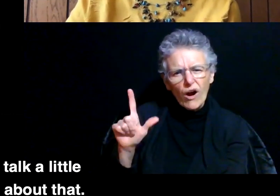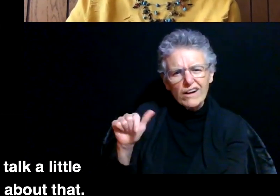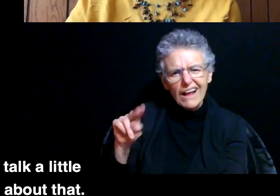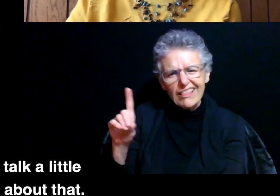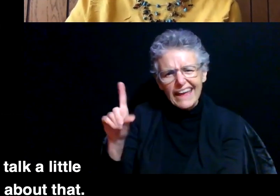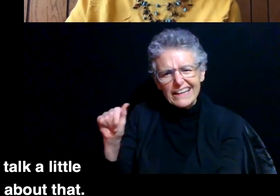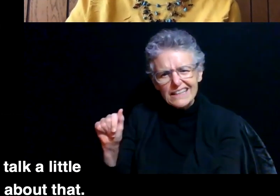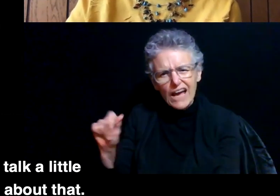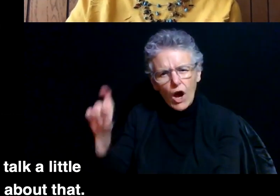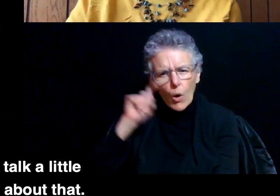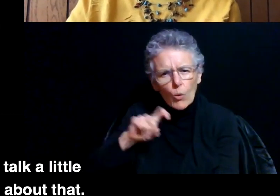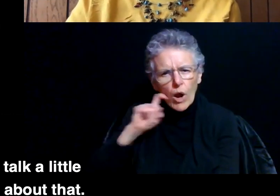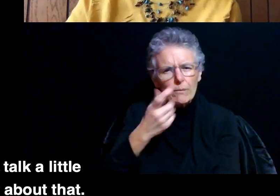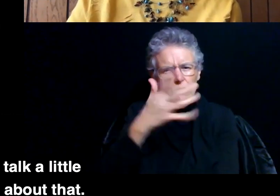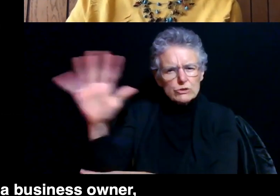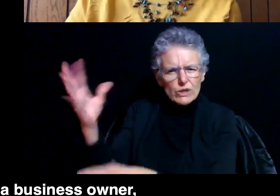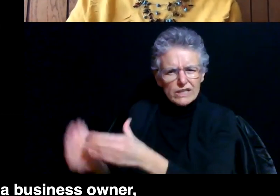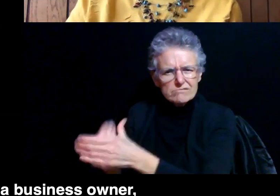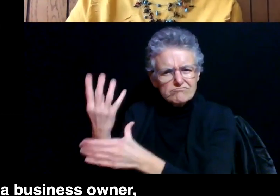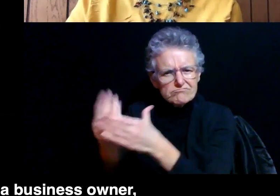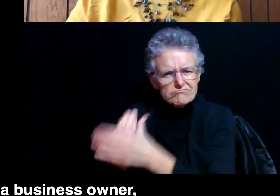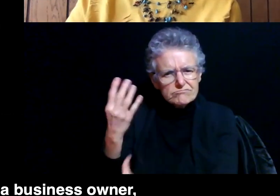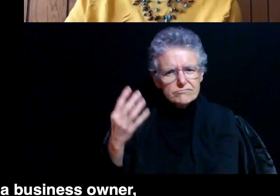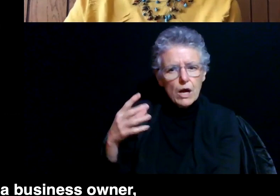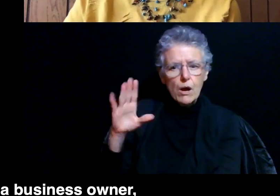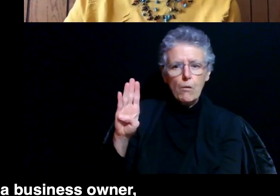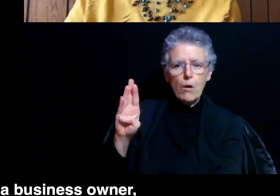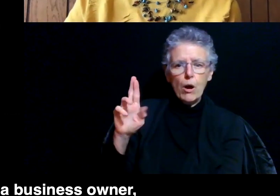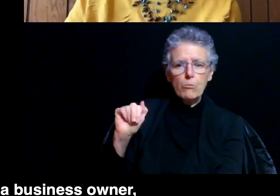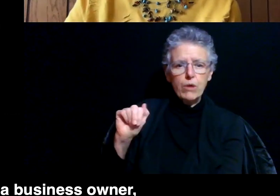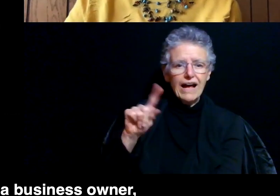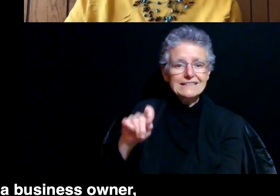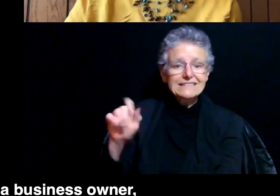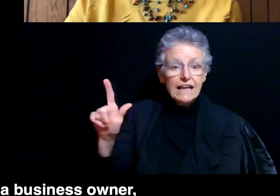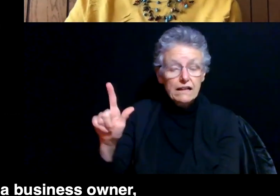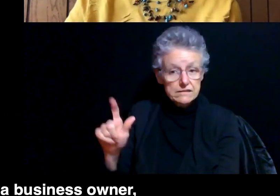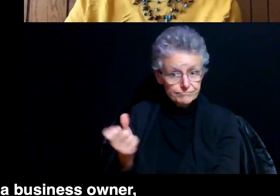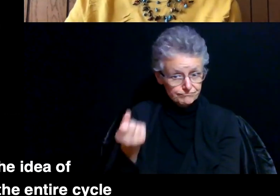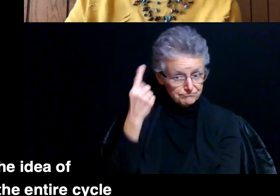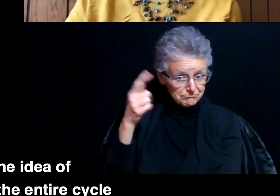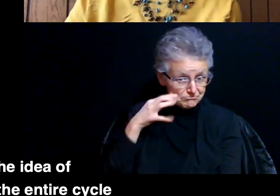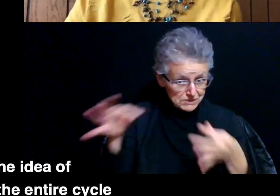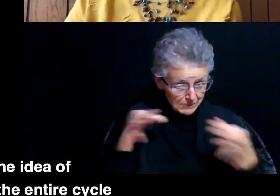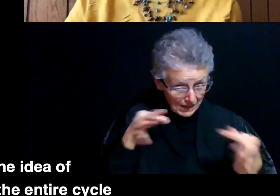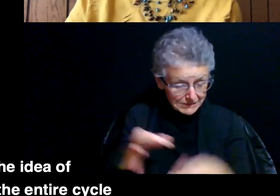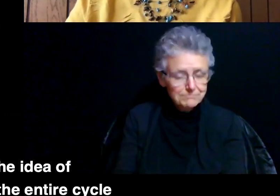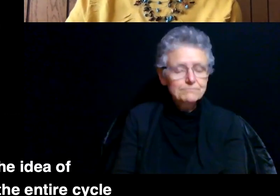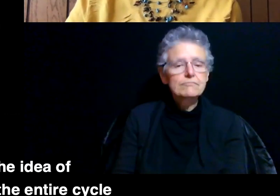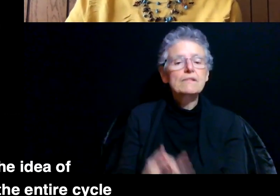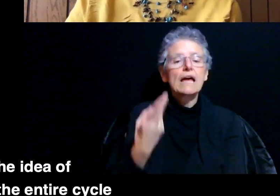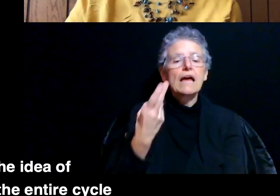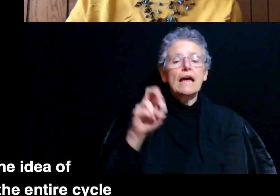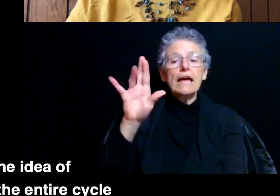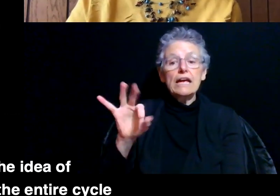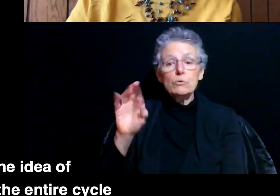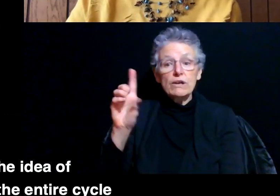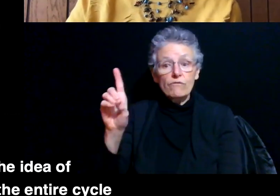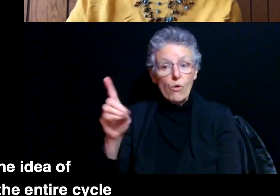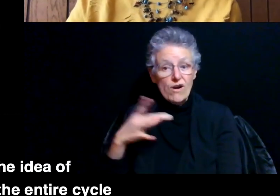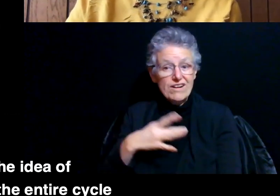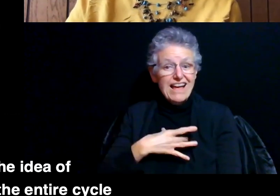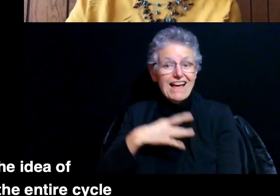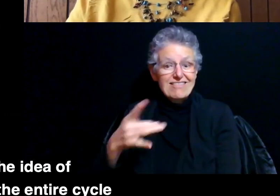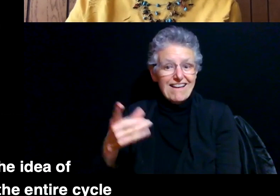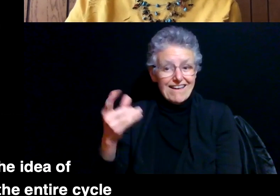Brazil. I want to talk a little bit more about that. Henry Ford, as a business owner, liked the idea of controlling